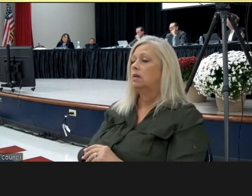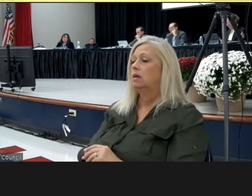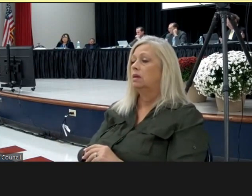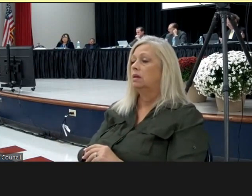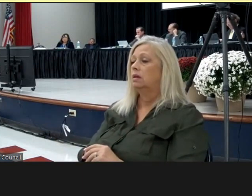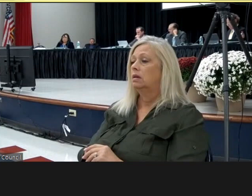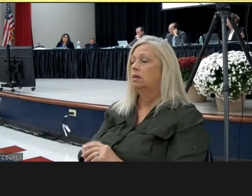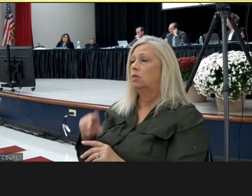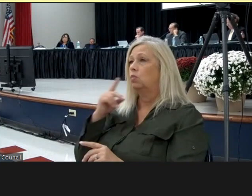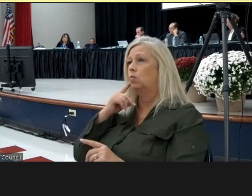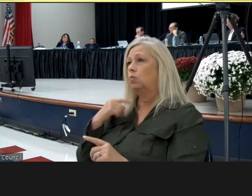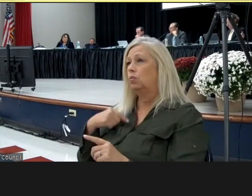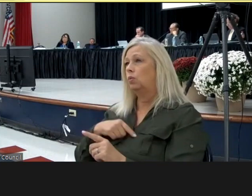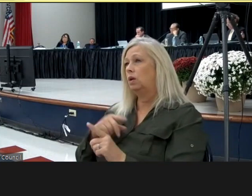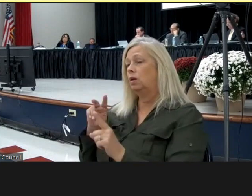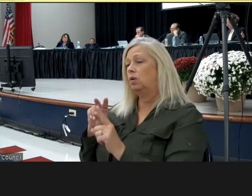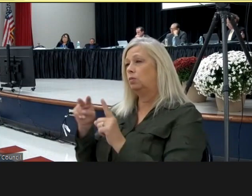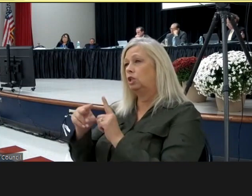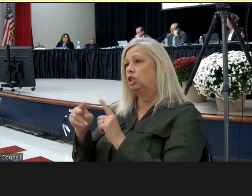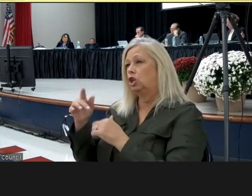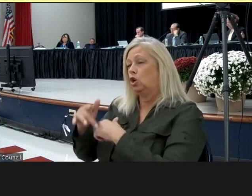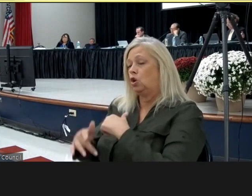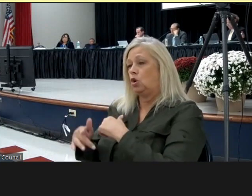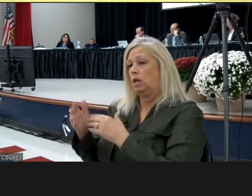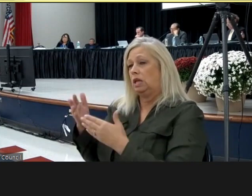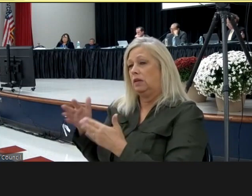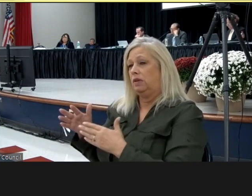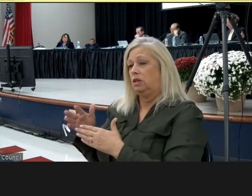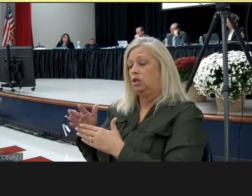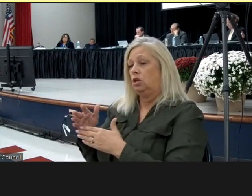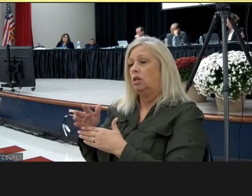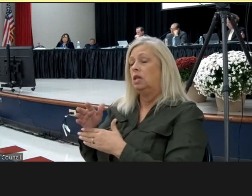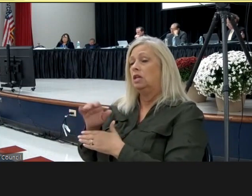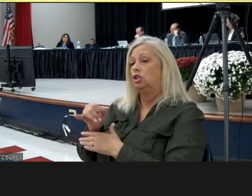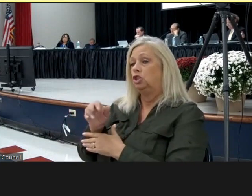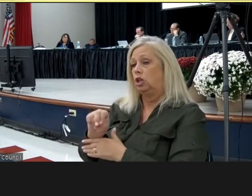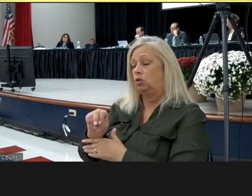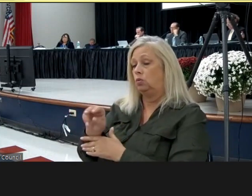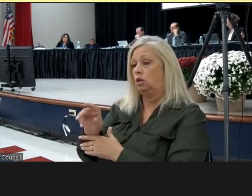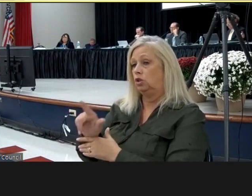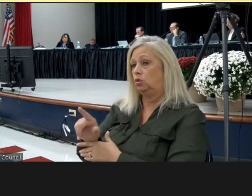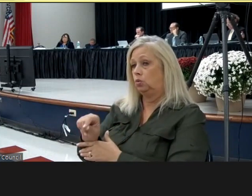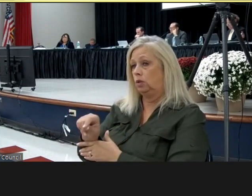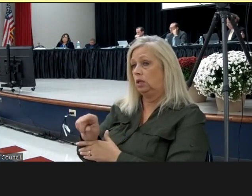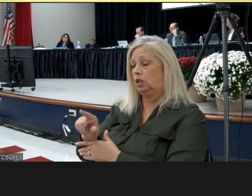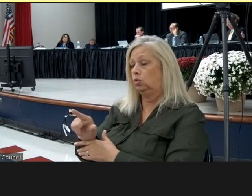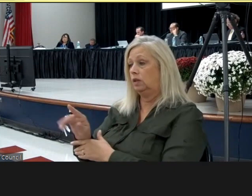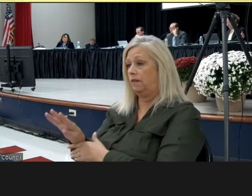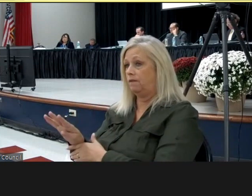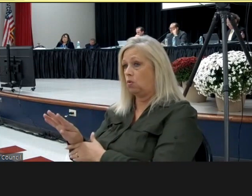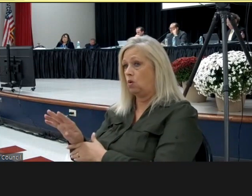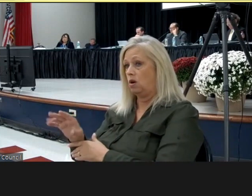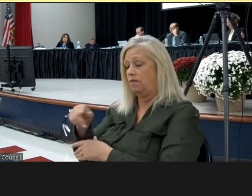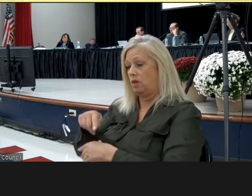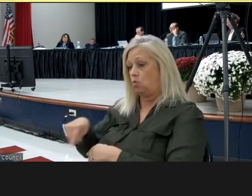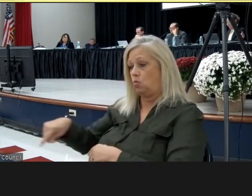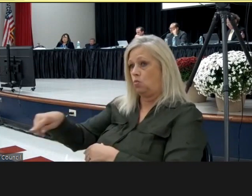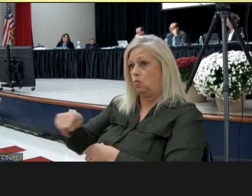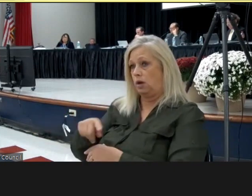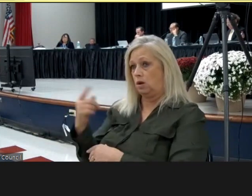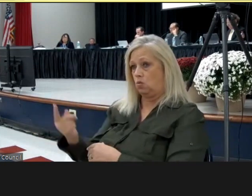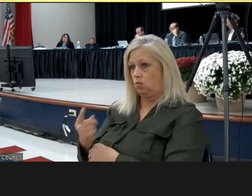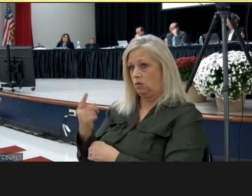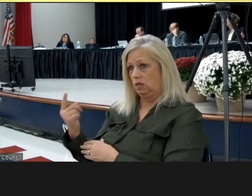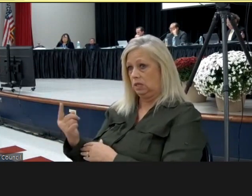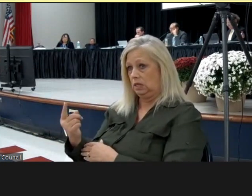We are projecting early completion in January of 2024 of the arena portion only. The goal is to